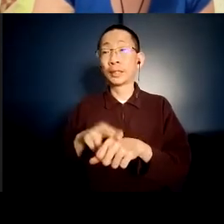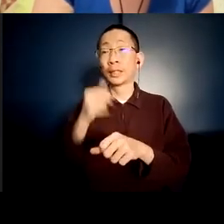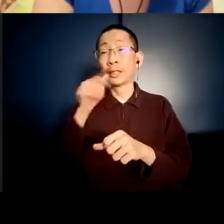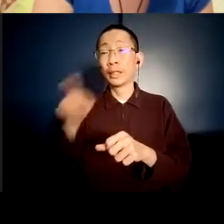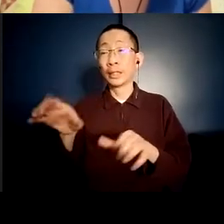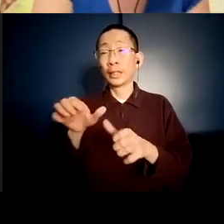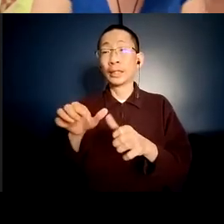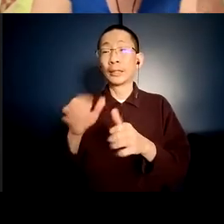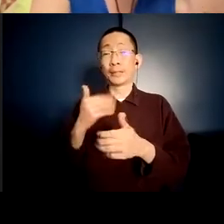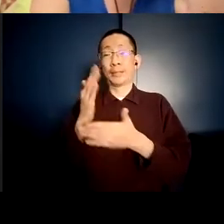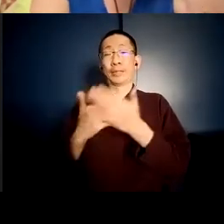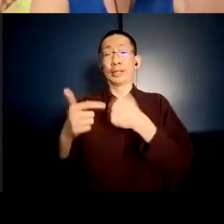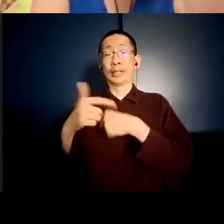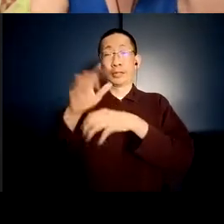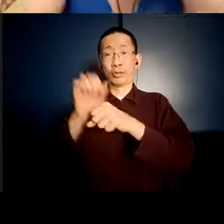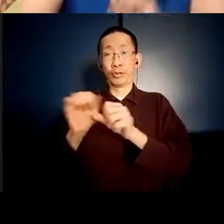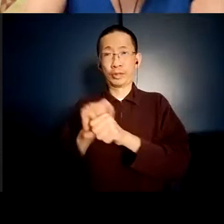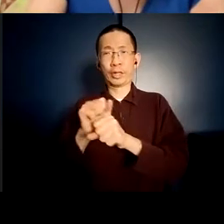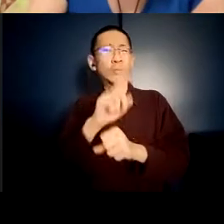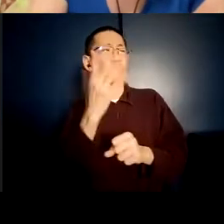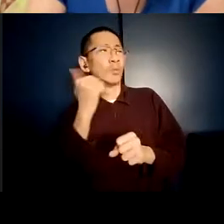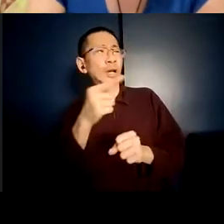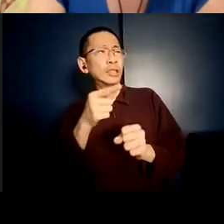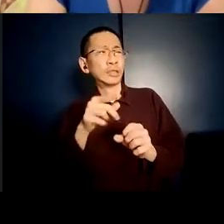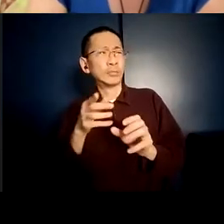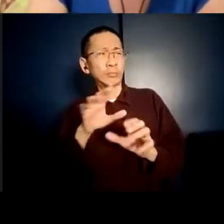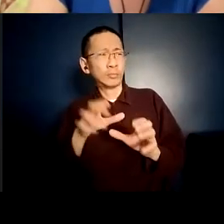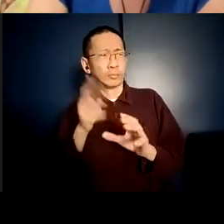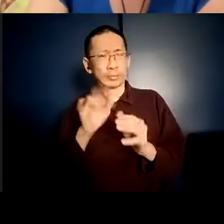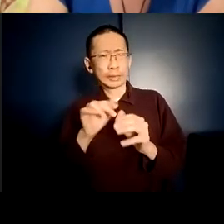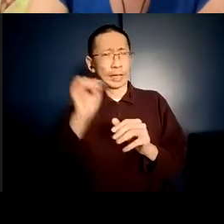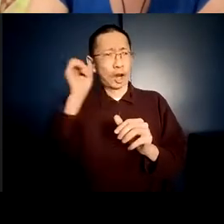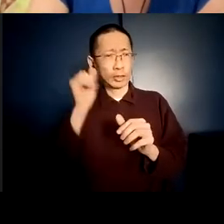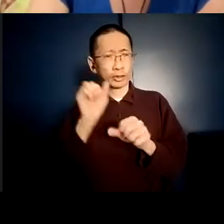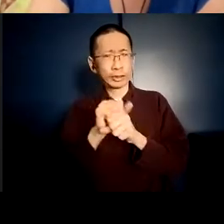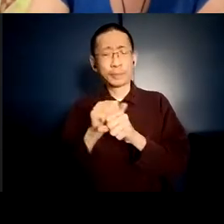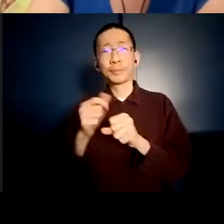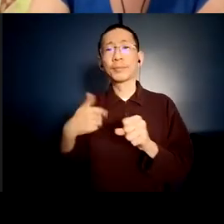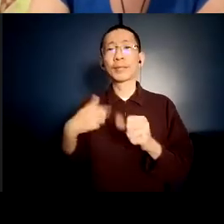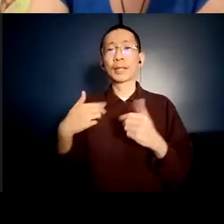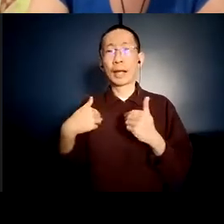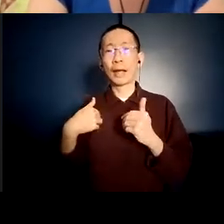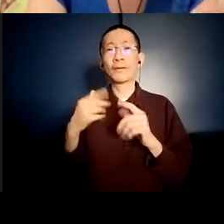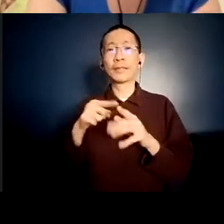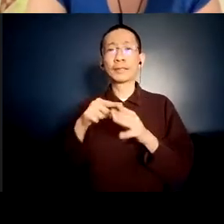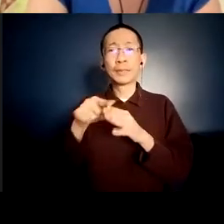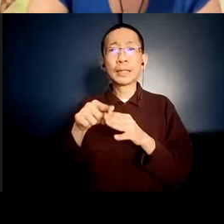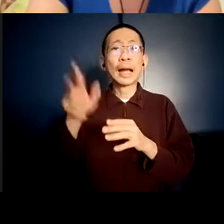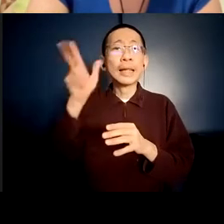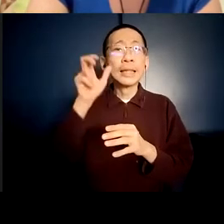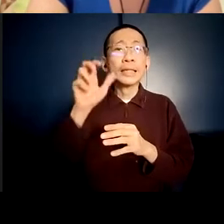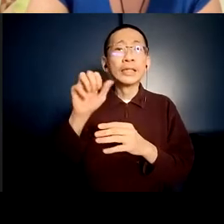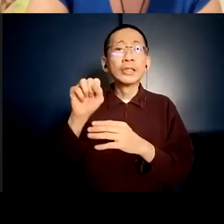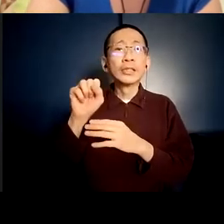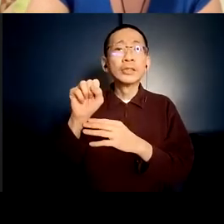clinical job where I'm doing more traditional audiology. I have a specialized listening scope, which is in the picture on the